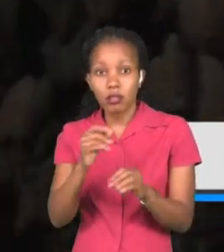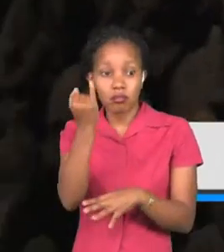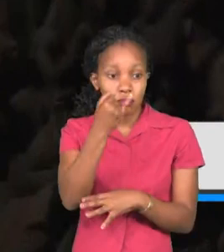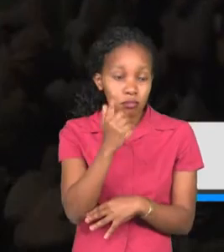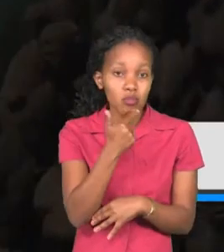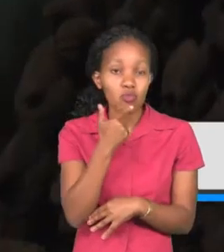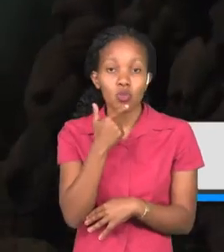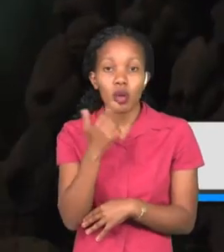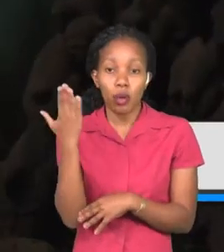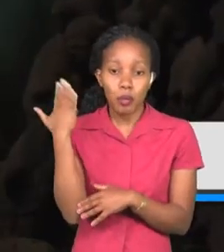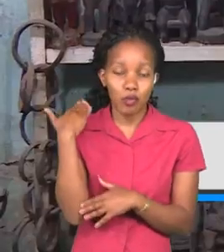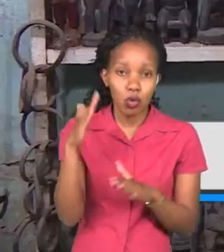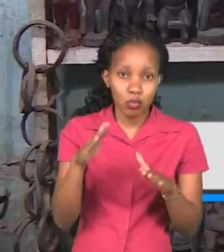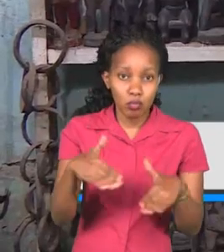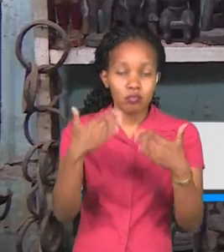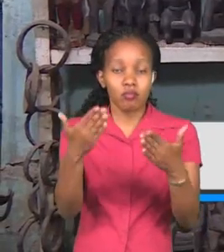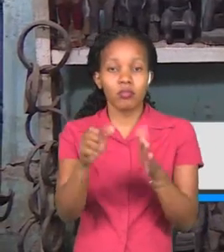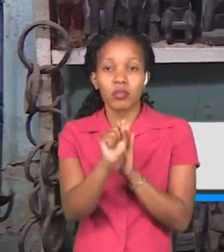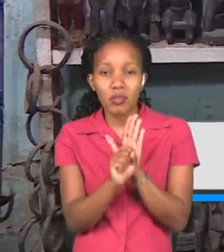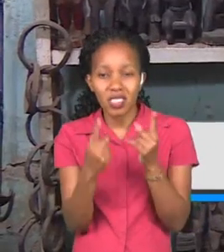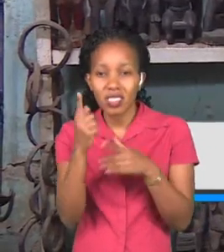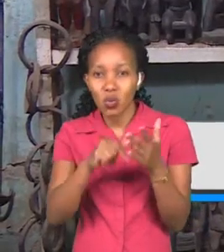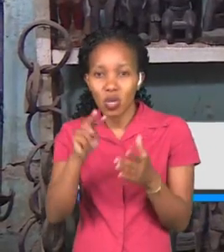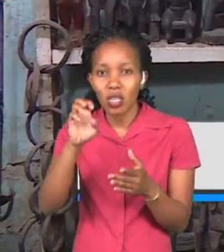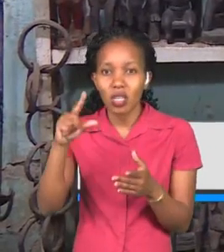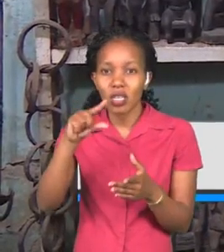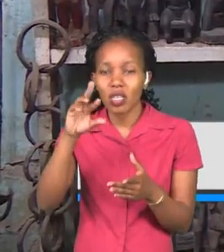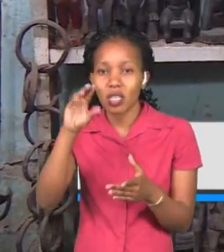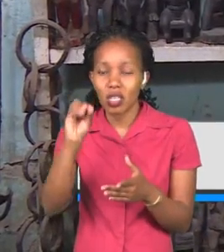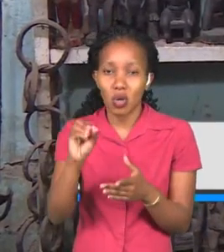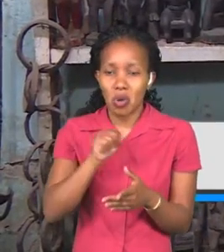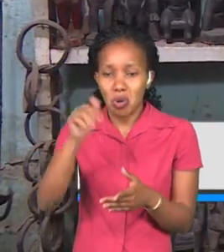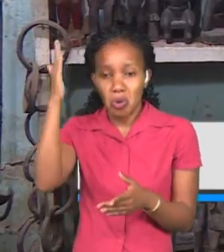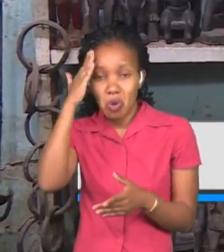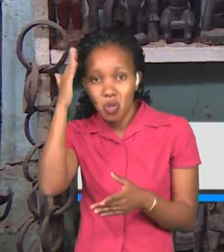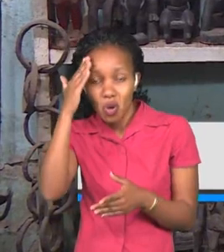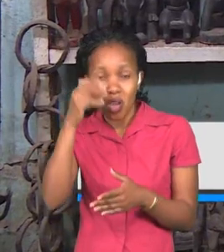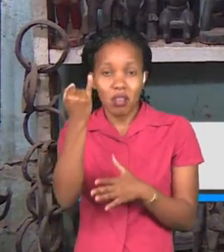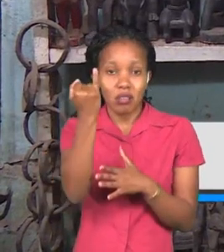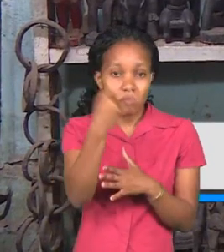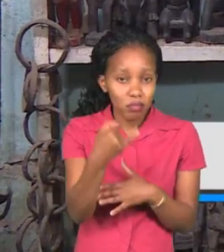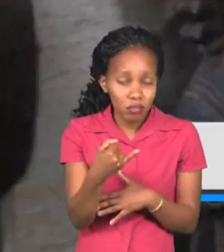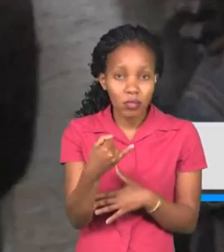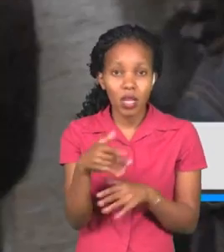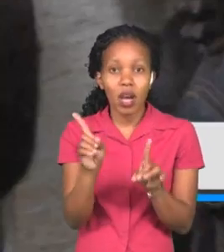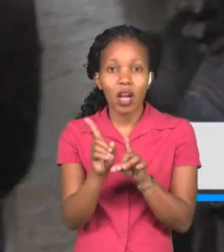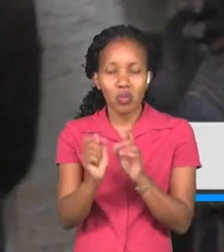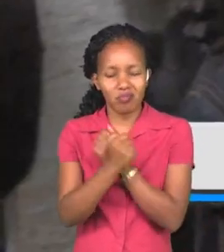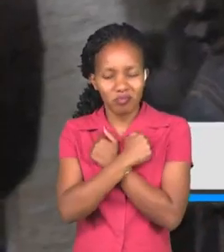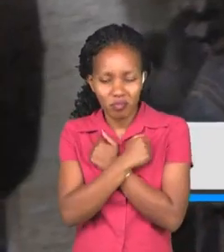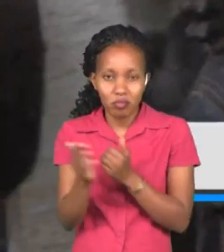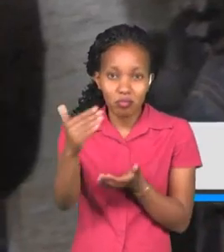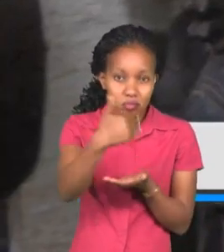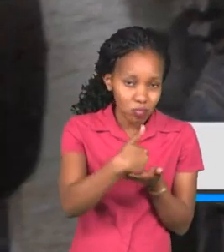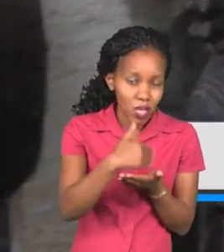once provocatively brushed off the subject, saying Negro art, don't know it, was also an ardent admirer and passionate collector of